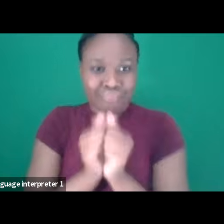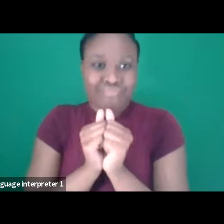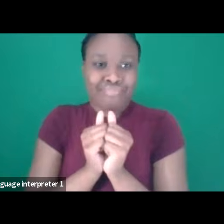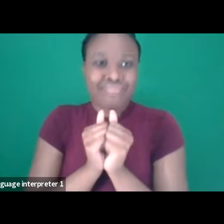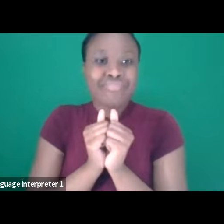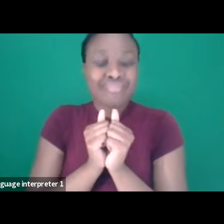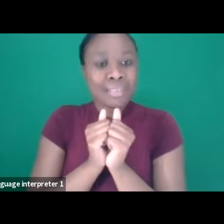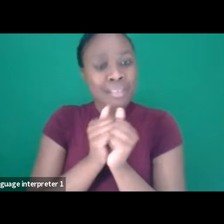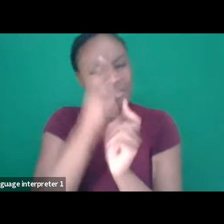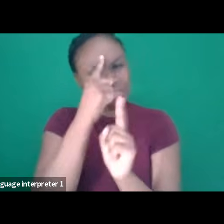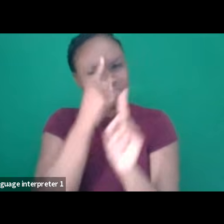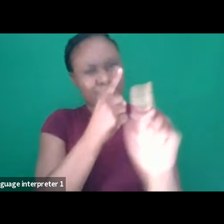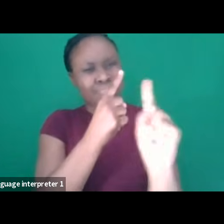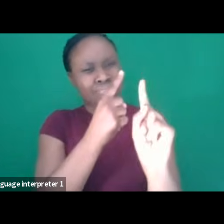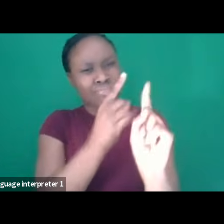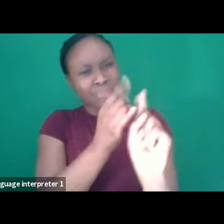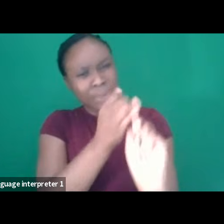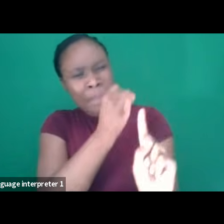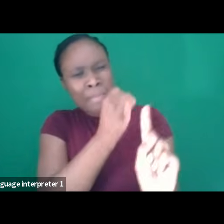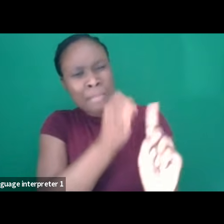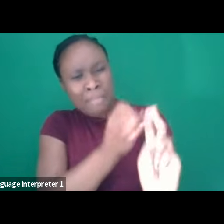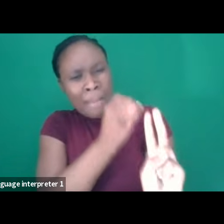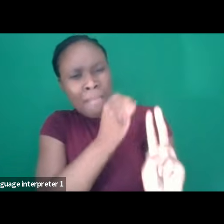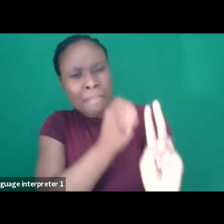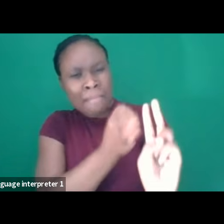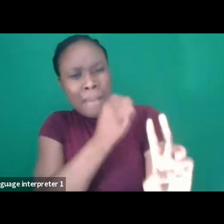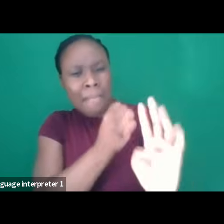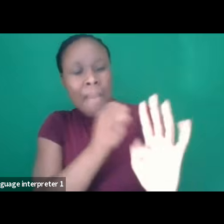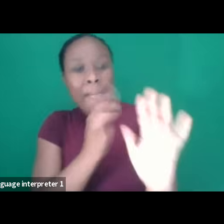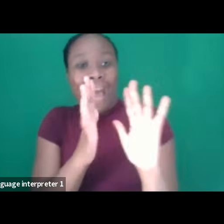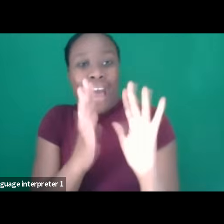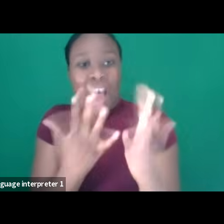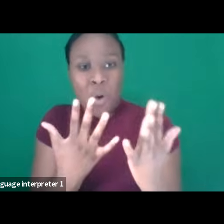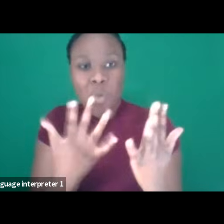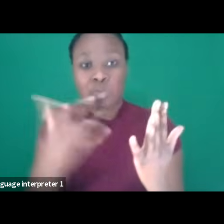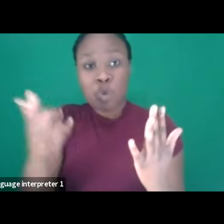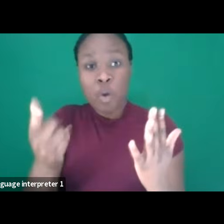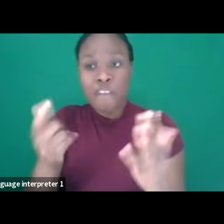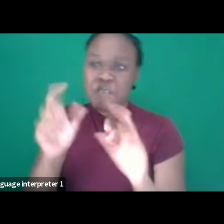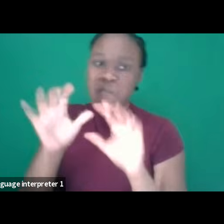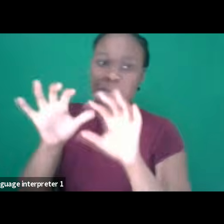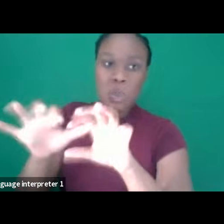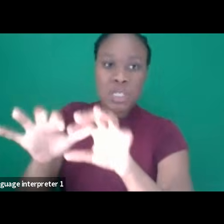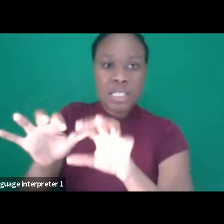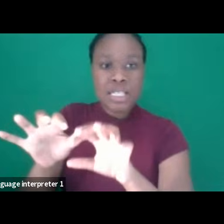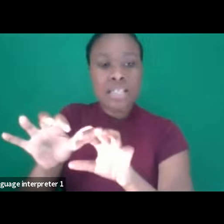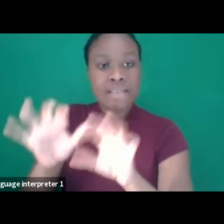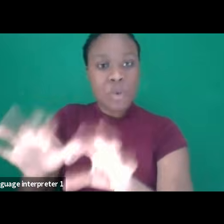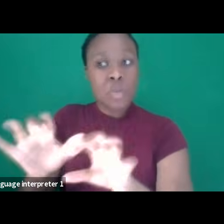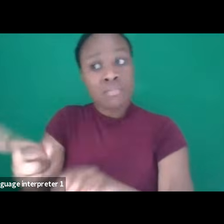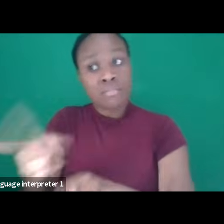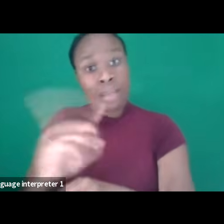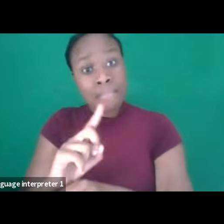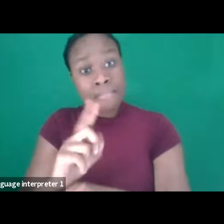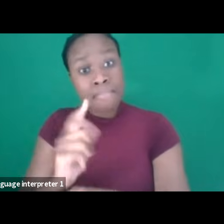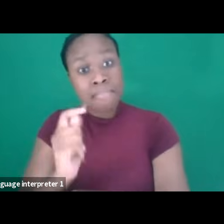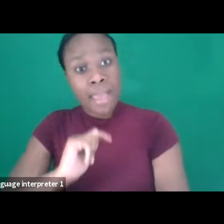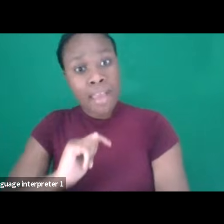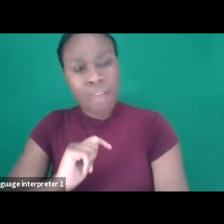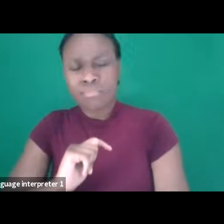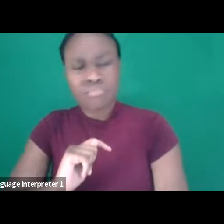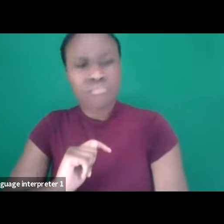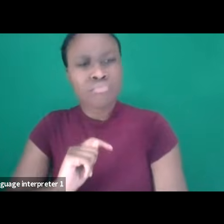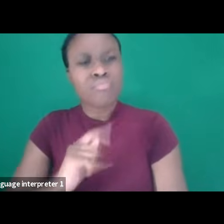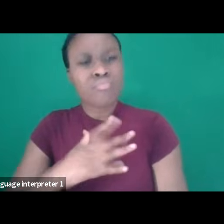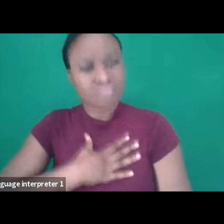highest level of clarity and certainty, including voluntary compliance. We use webinars as one of our connection, boosting opportunity to get